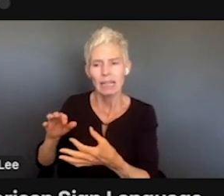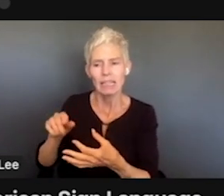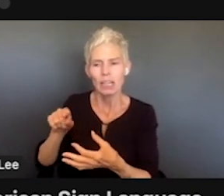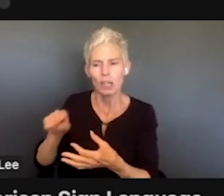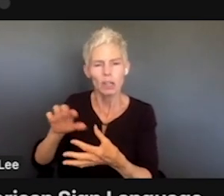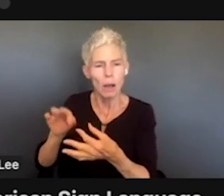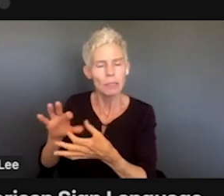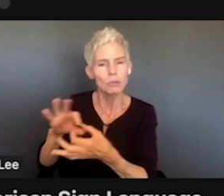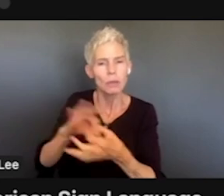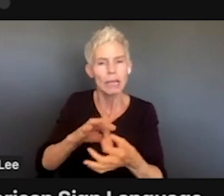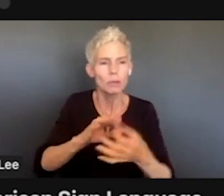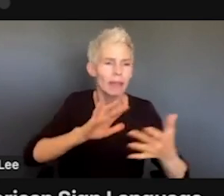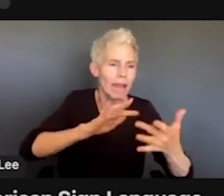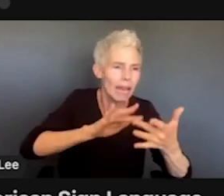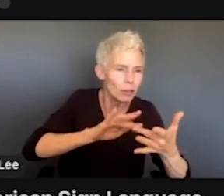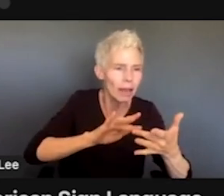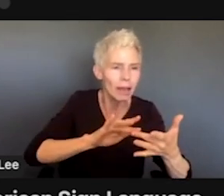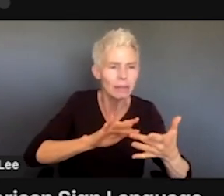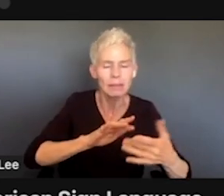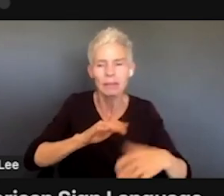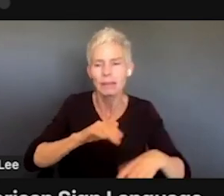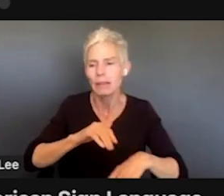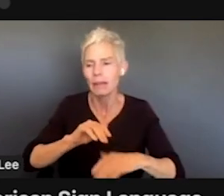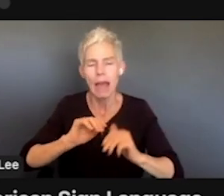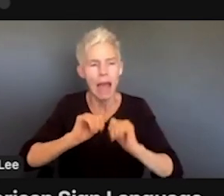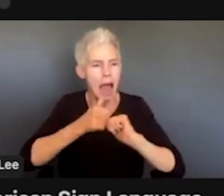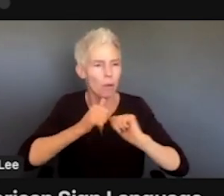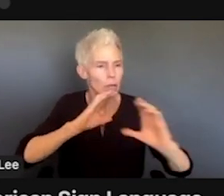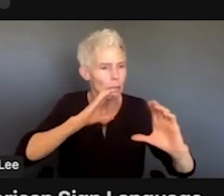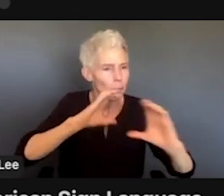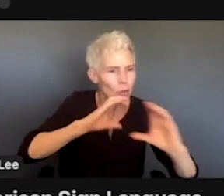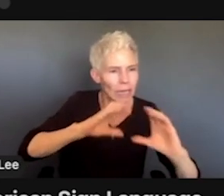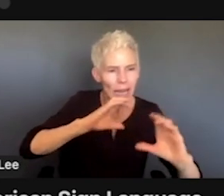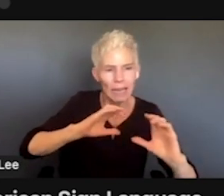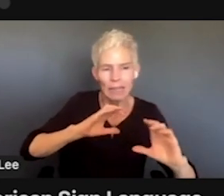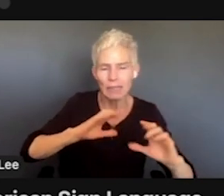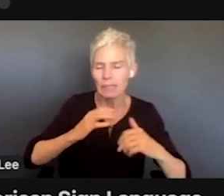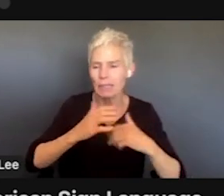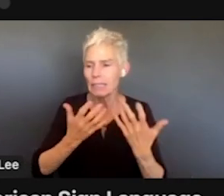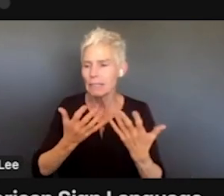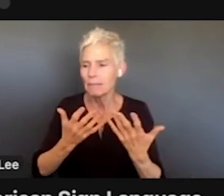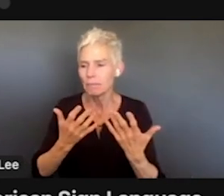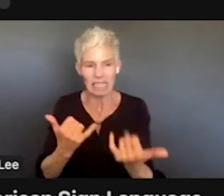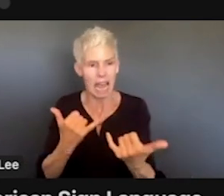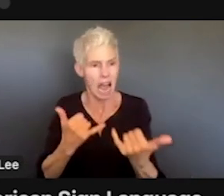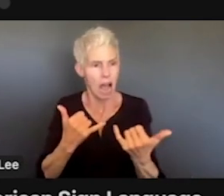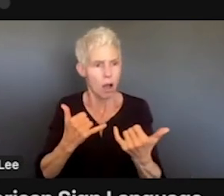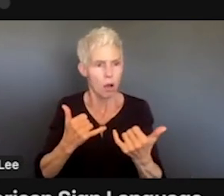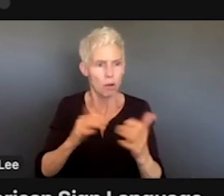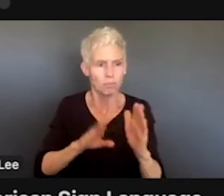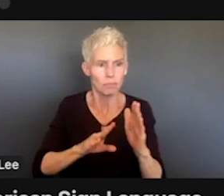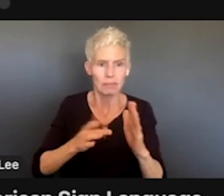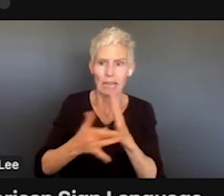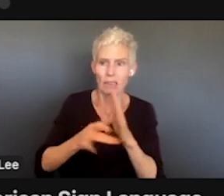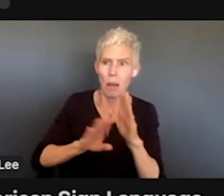the internet, to the methods of communication that we have. But also, I